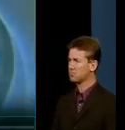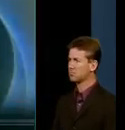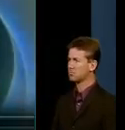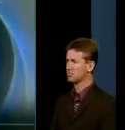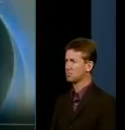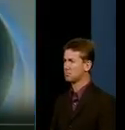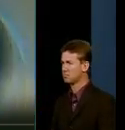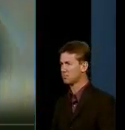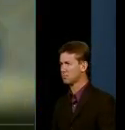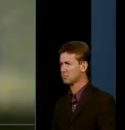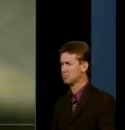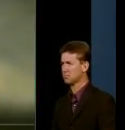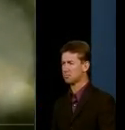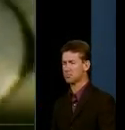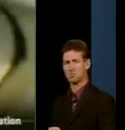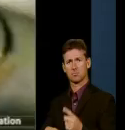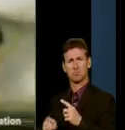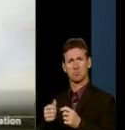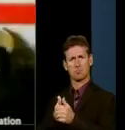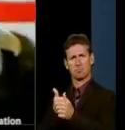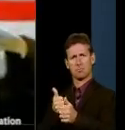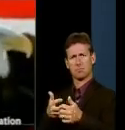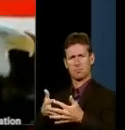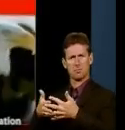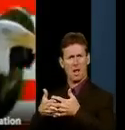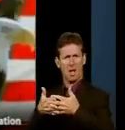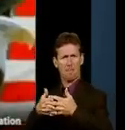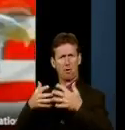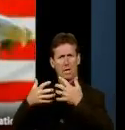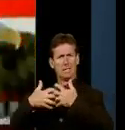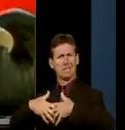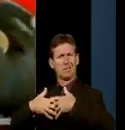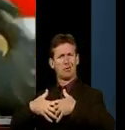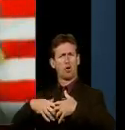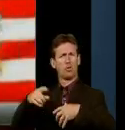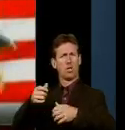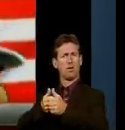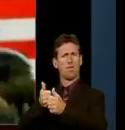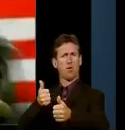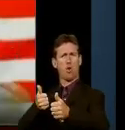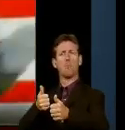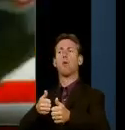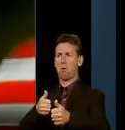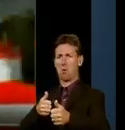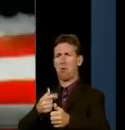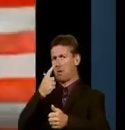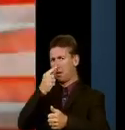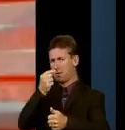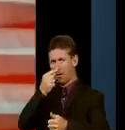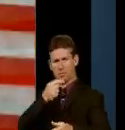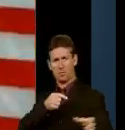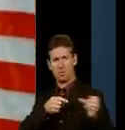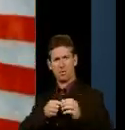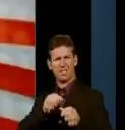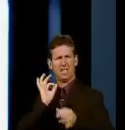CACI, an American technology corporation, had won a contract to supply interrogators.